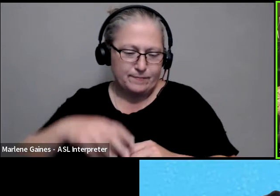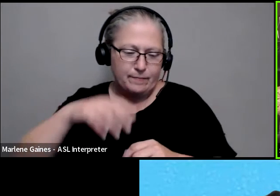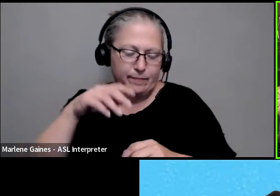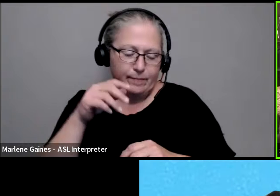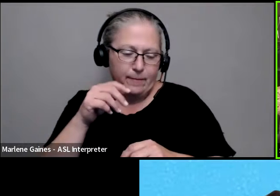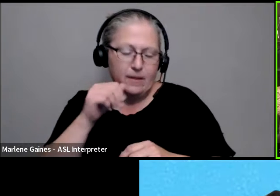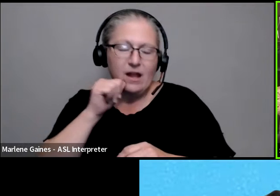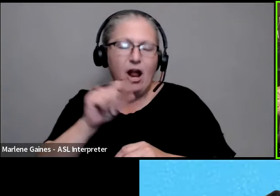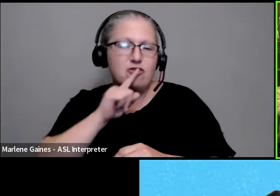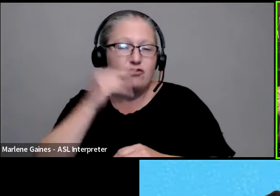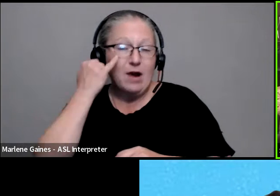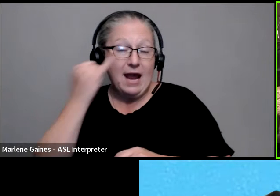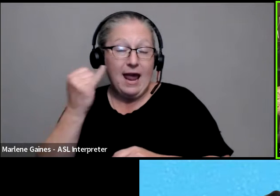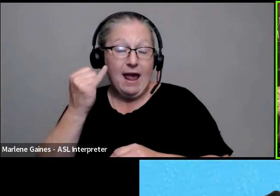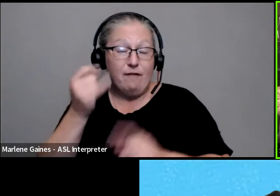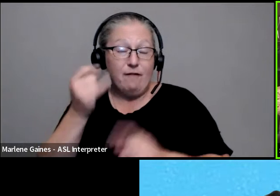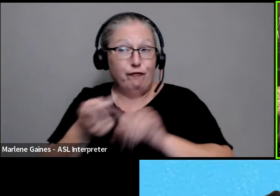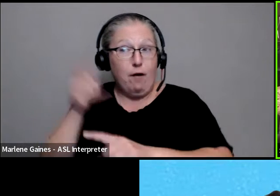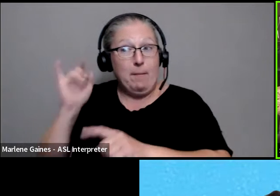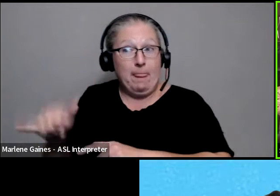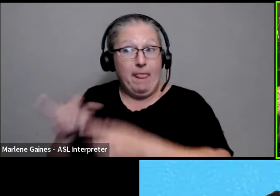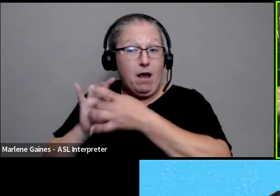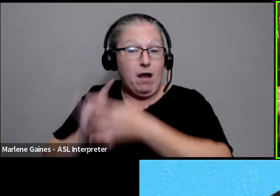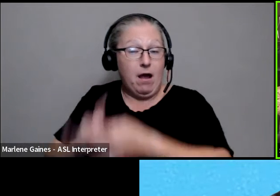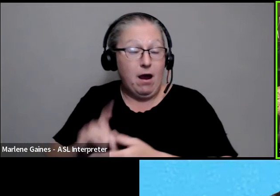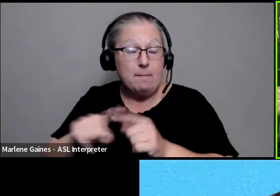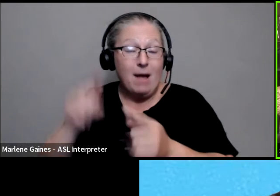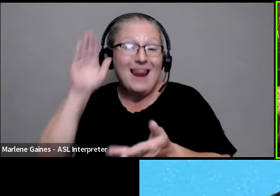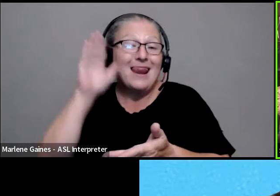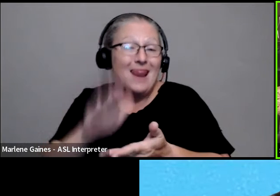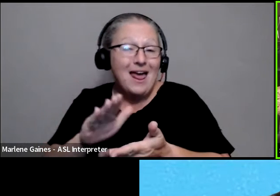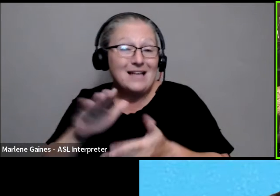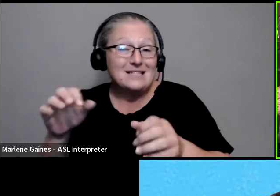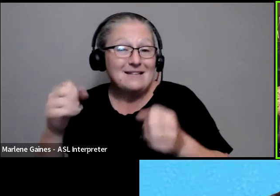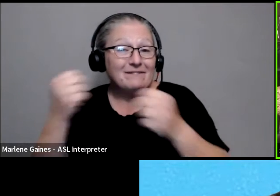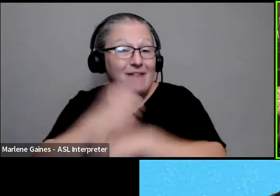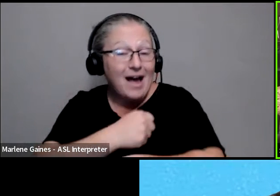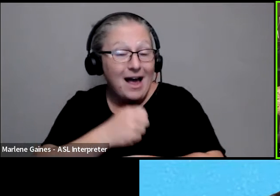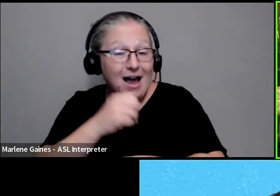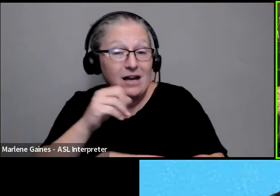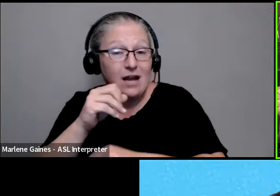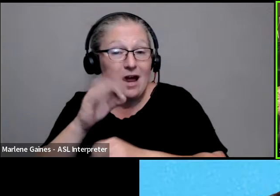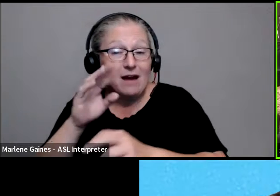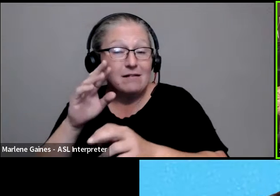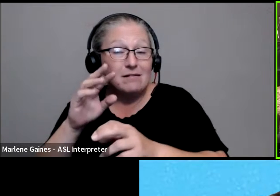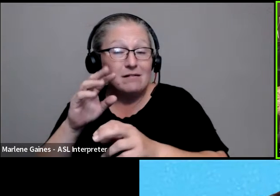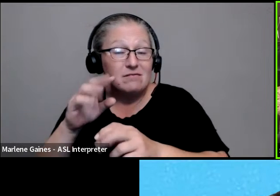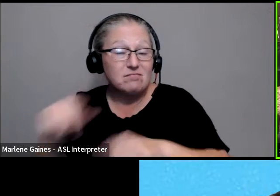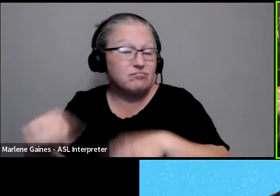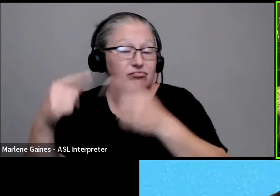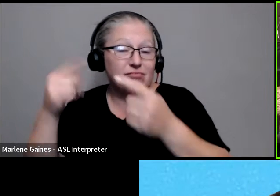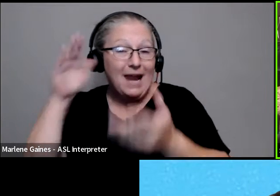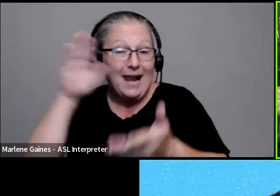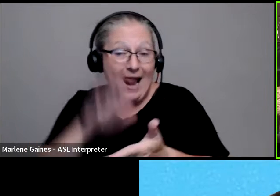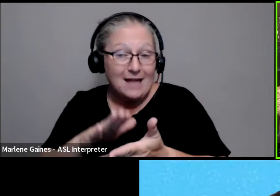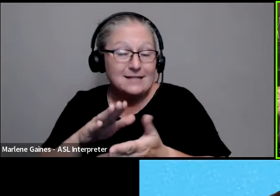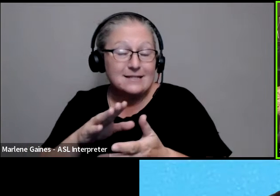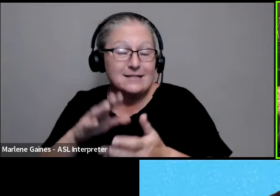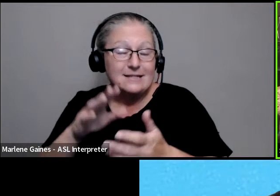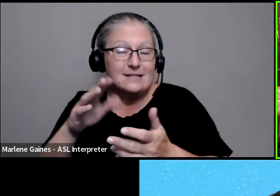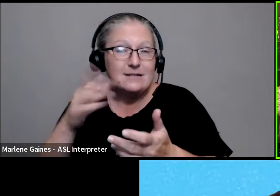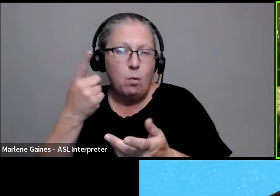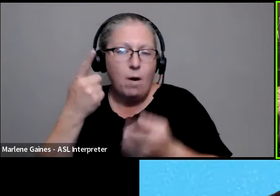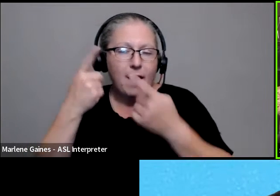less instances of fights or scuffles. But one of the things that's really interesting is that when we had a couple